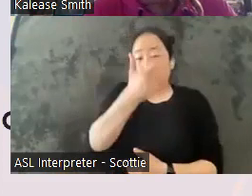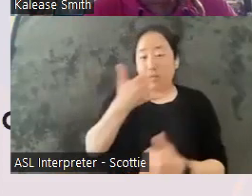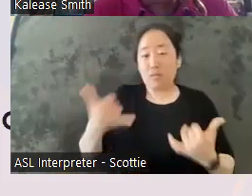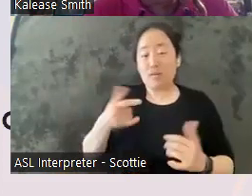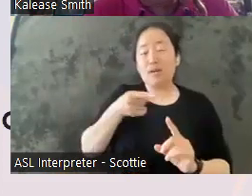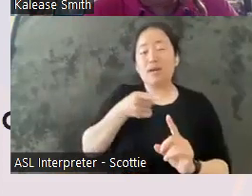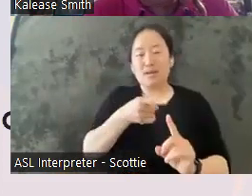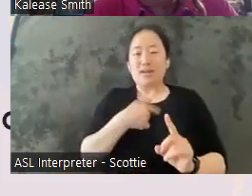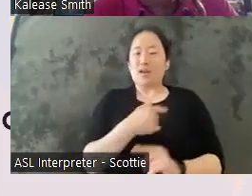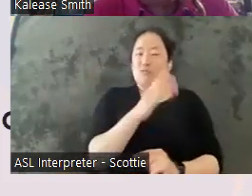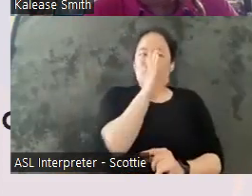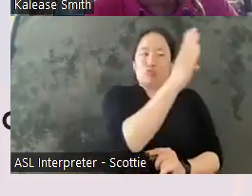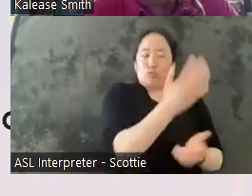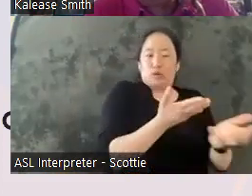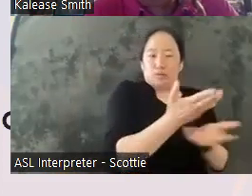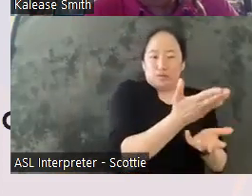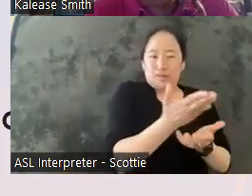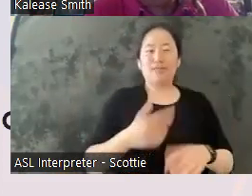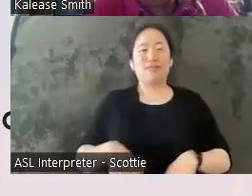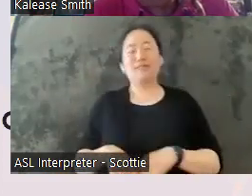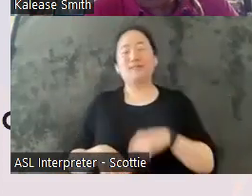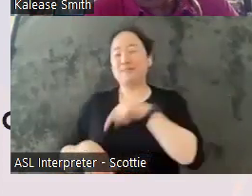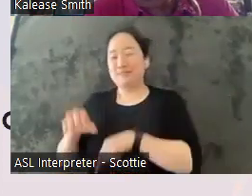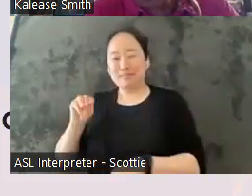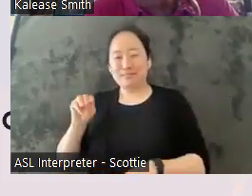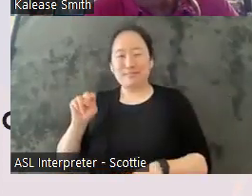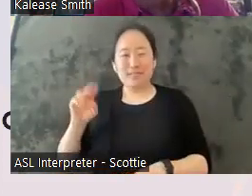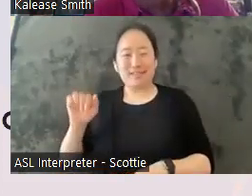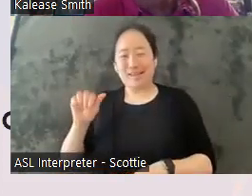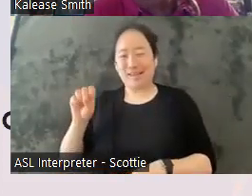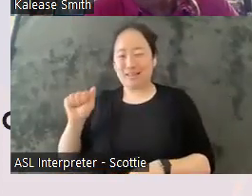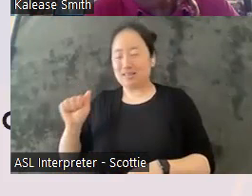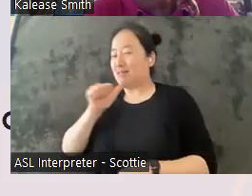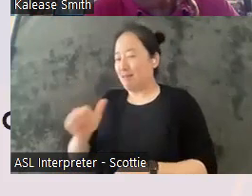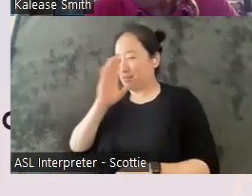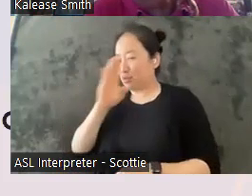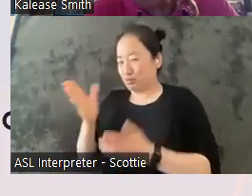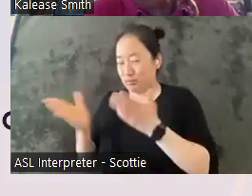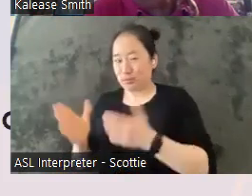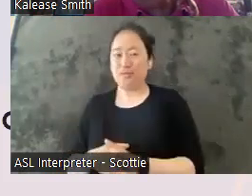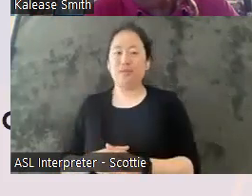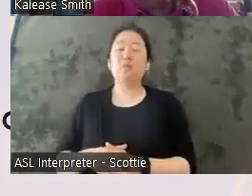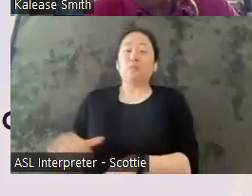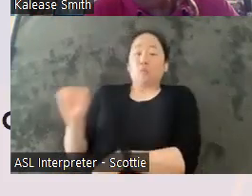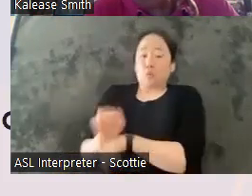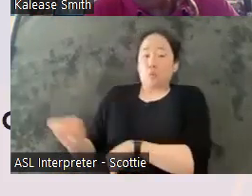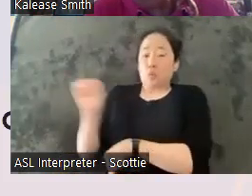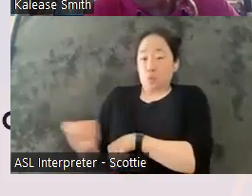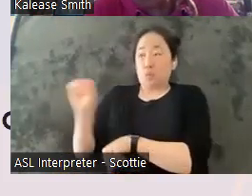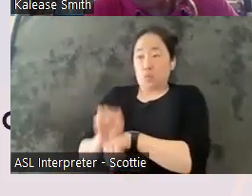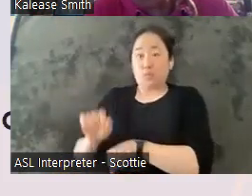well. But MNCASA has done quite a lot of work, and of course that work isn't done, but we are still working towards doing